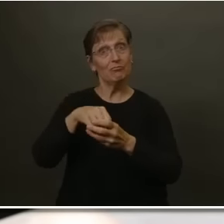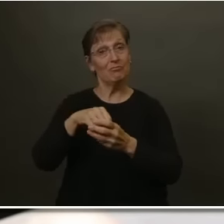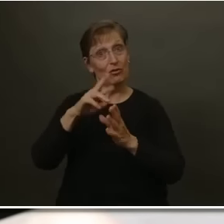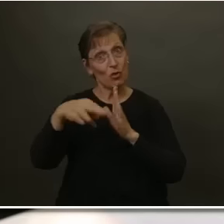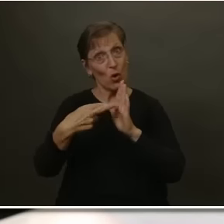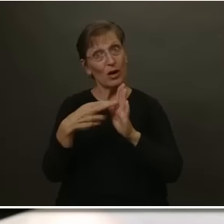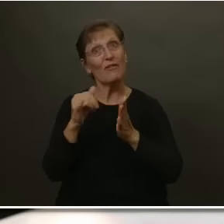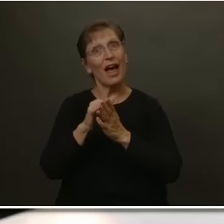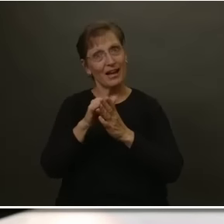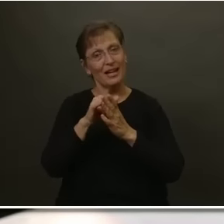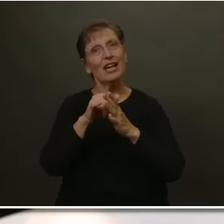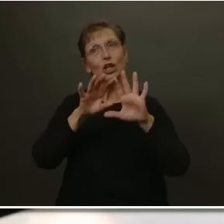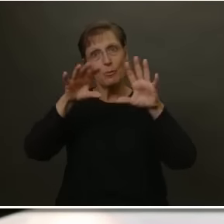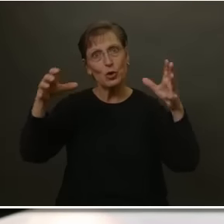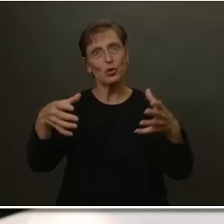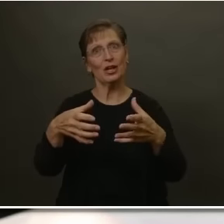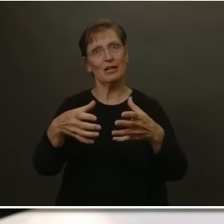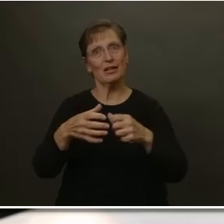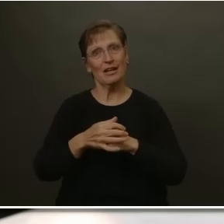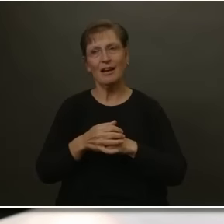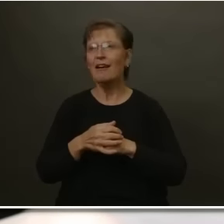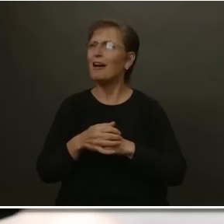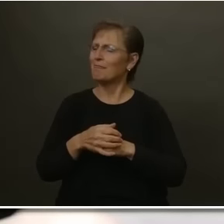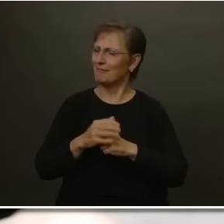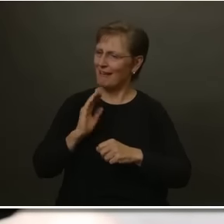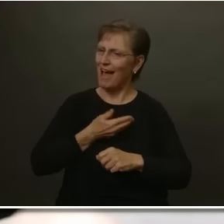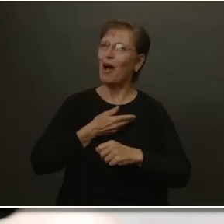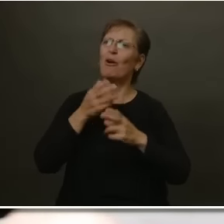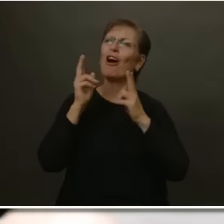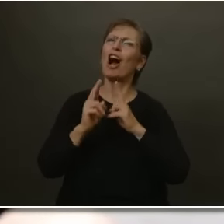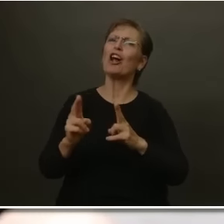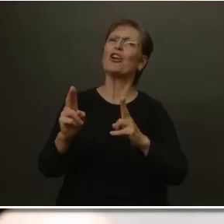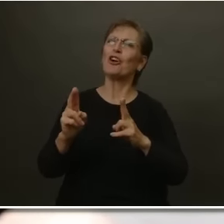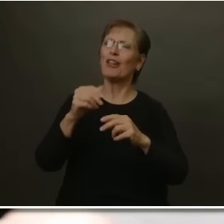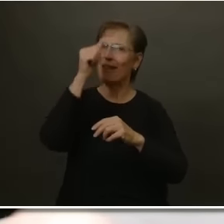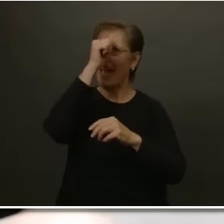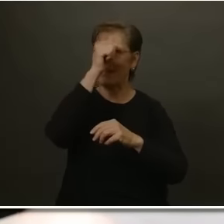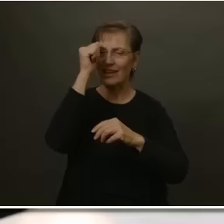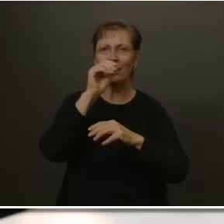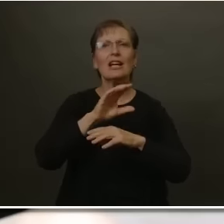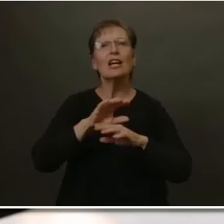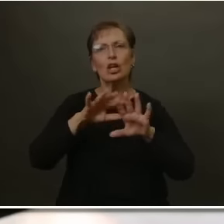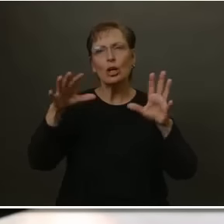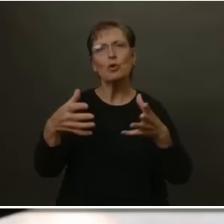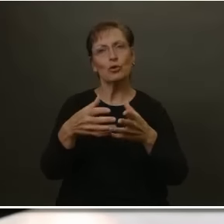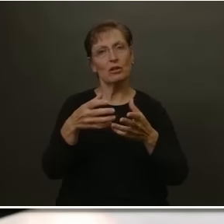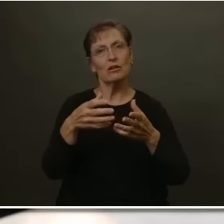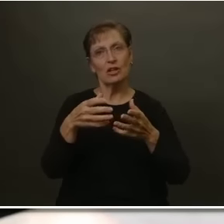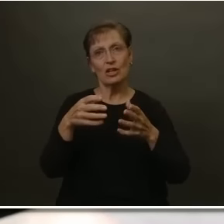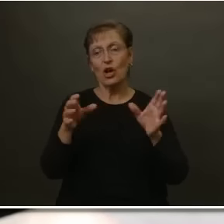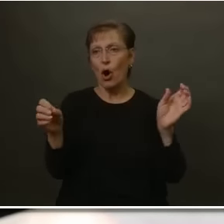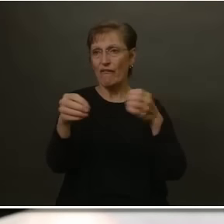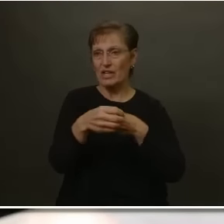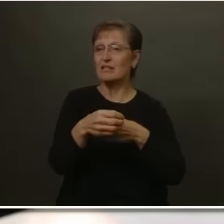in the Communion. It will be our honor at the Anglican Communion office to work alongside